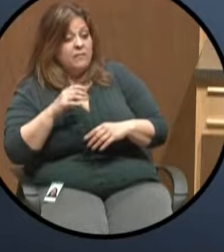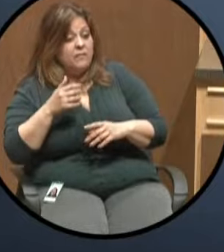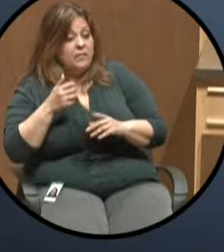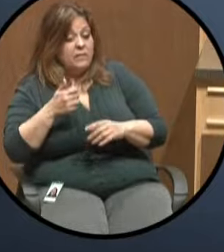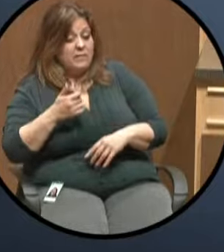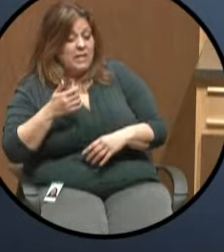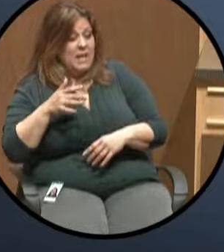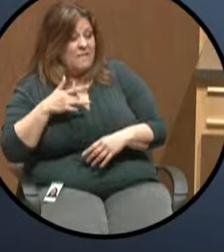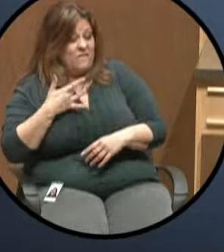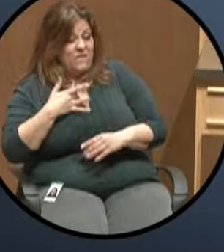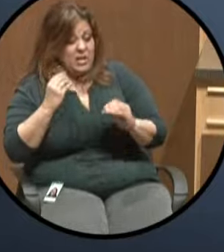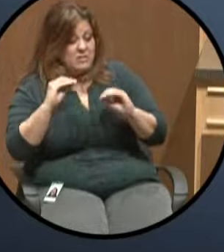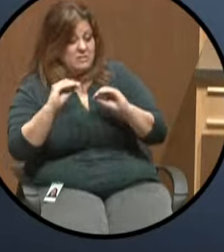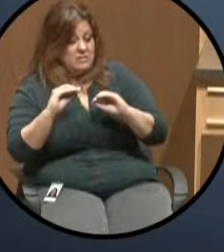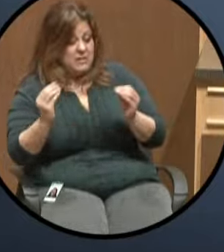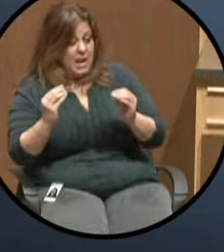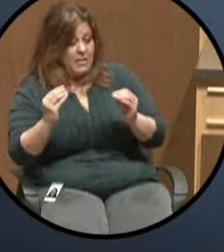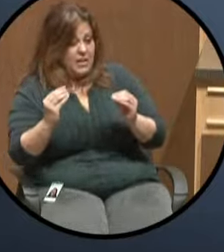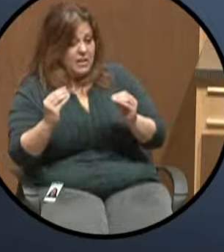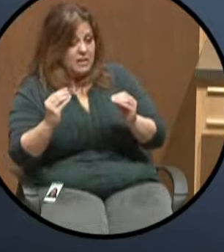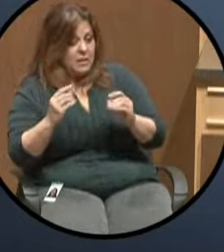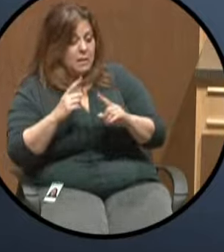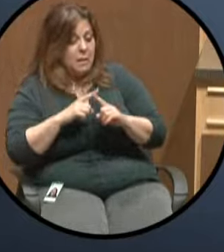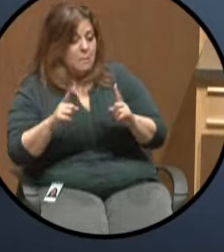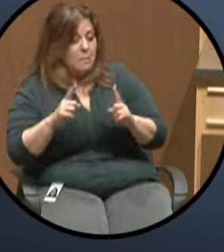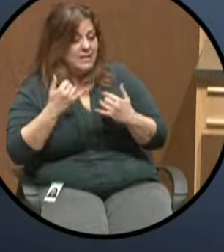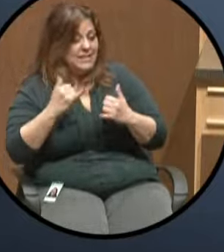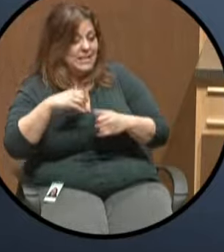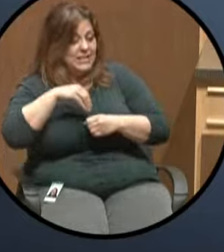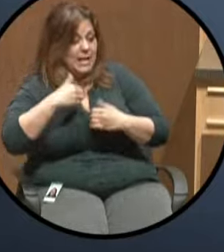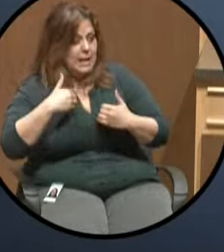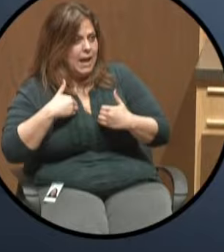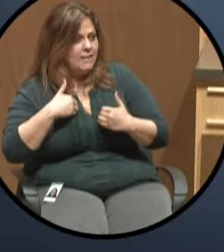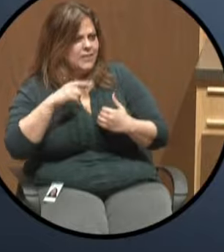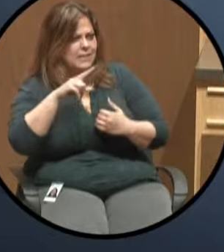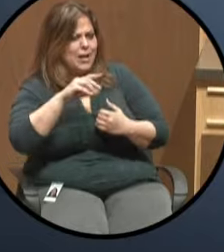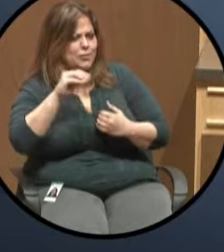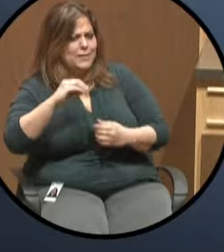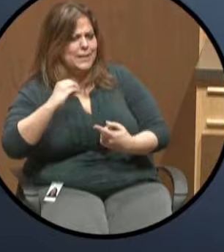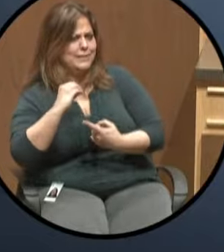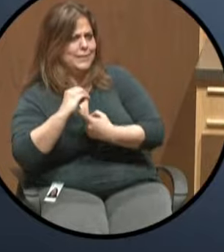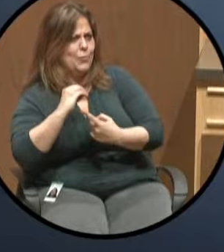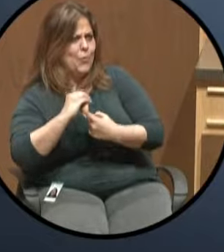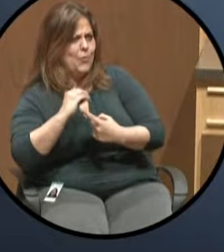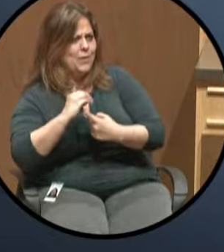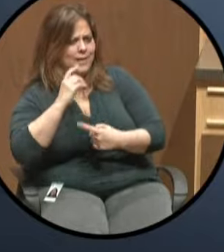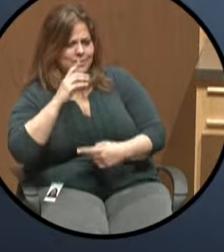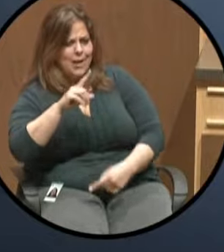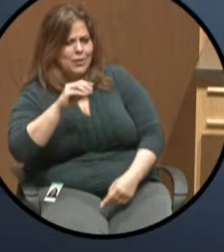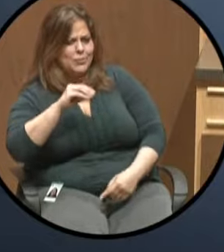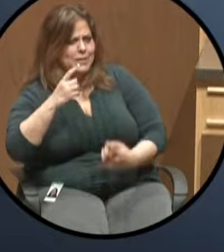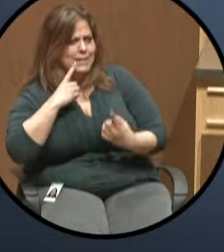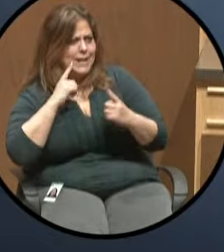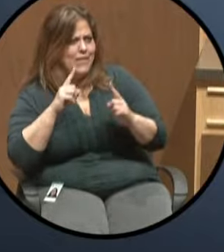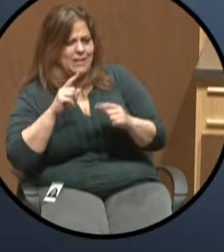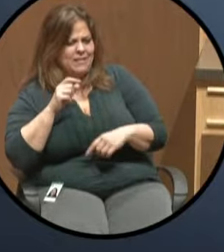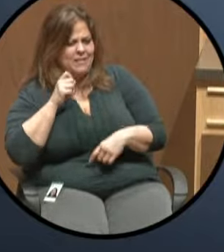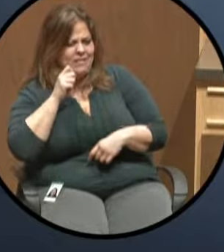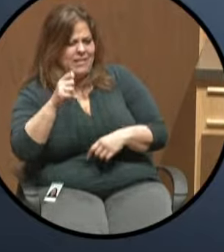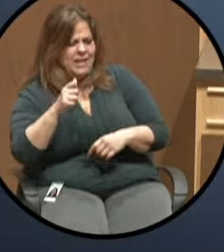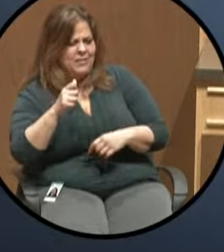much zero. It's 100% effective against symptomatic infection, the Pfizer vaccine that is currently available.